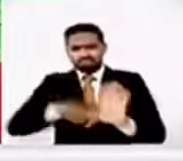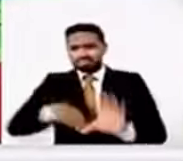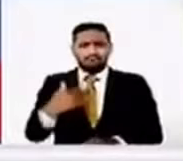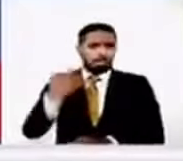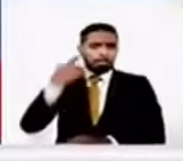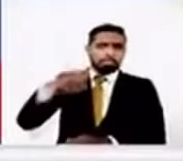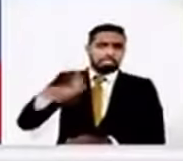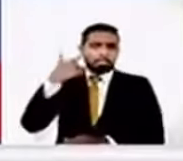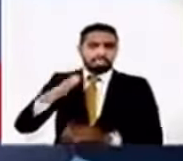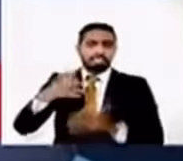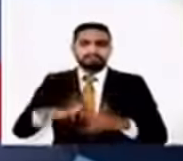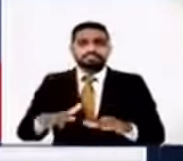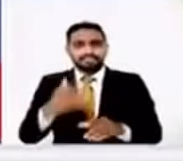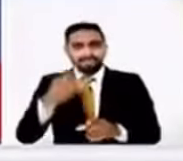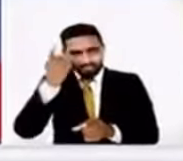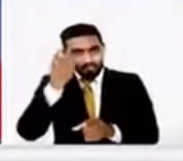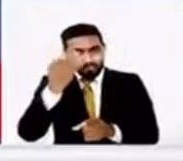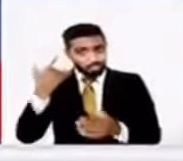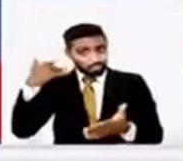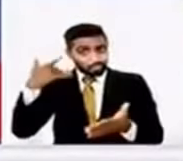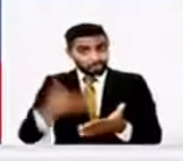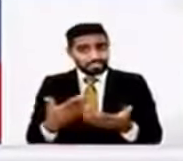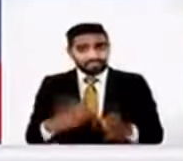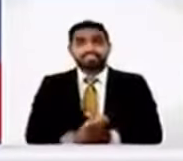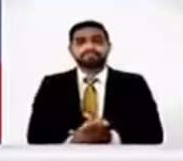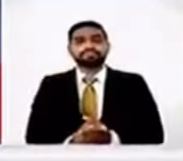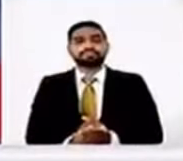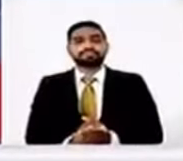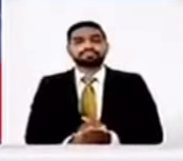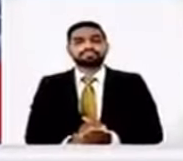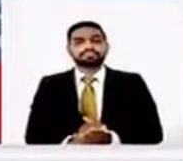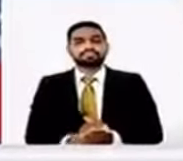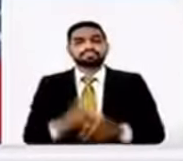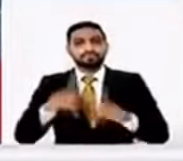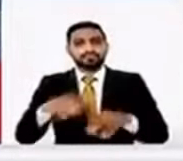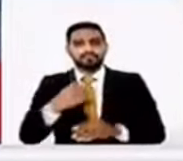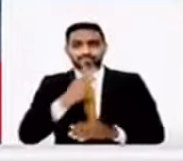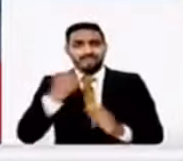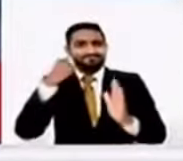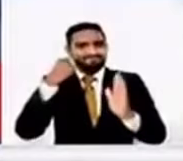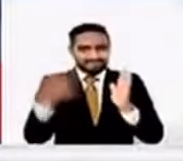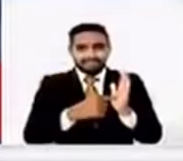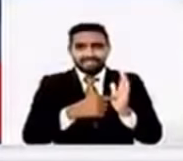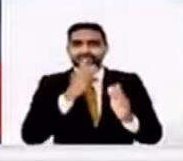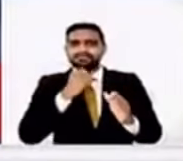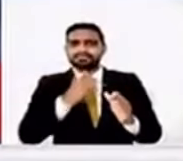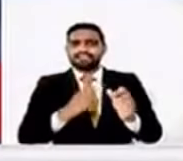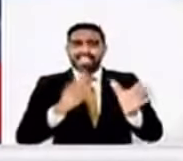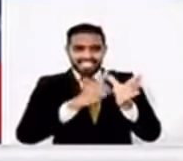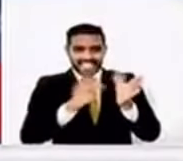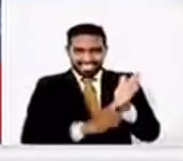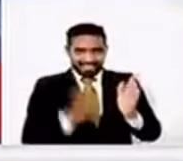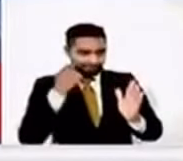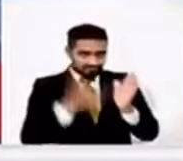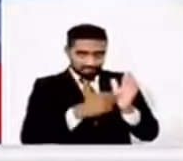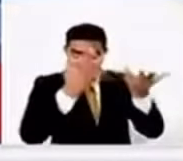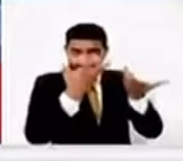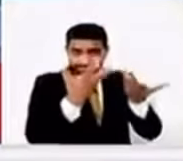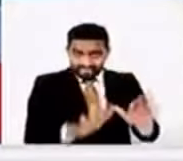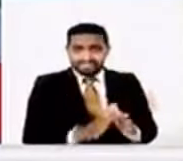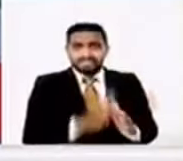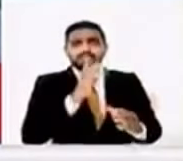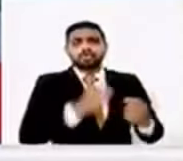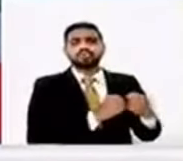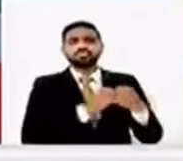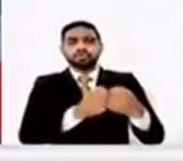After university entrance examination, the GCE A-level examination, about